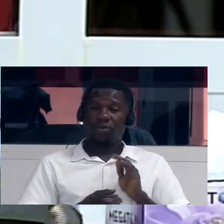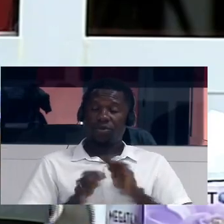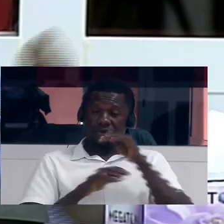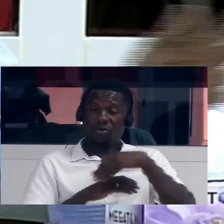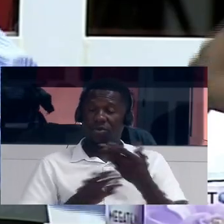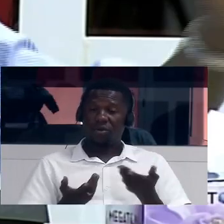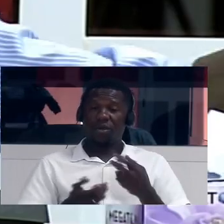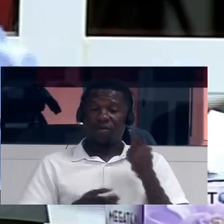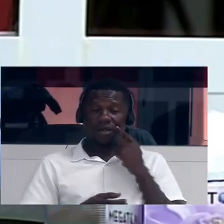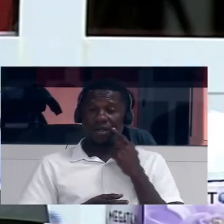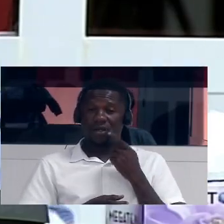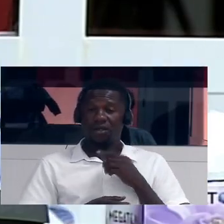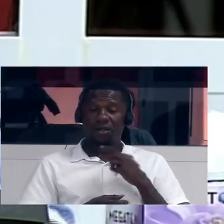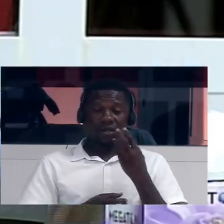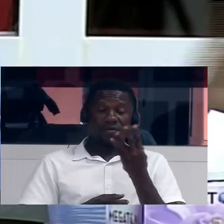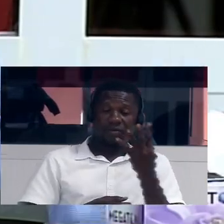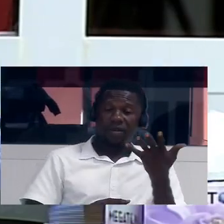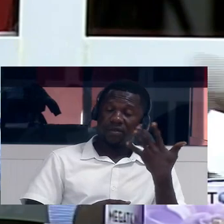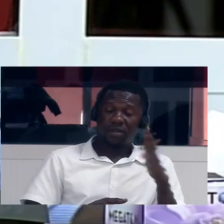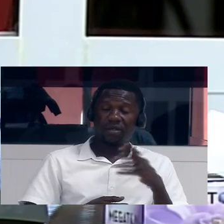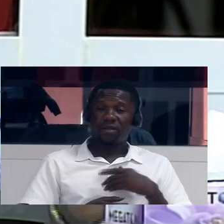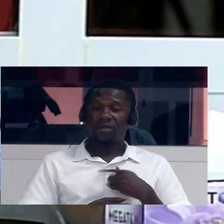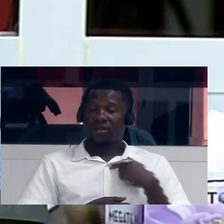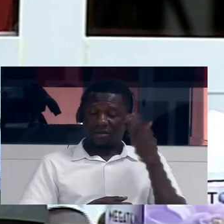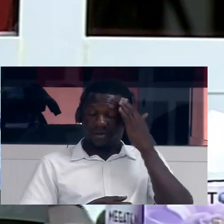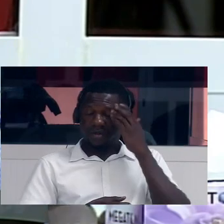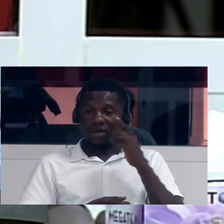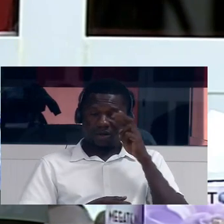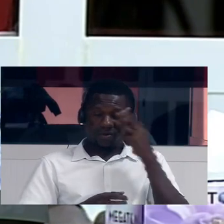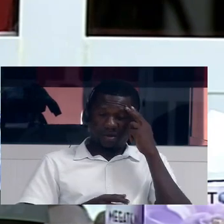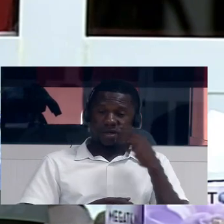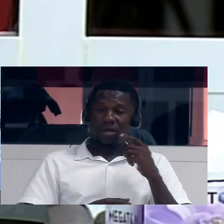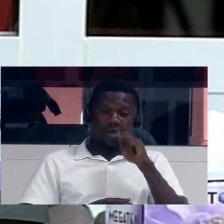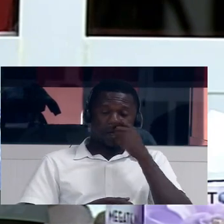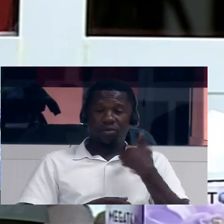every day, 3, 4, 5, 10 cops. It was then I realized that dead men don't bite.